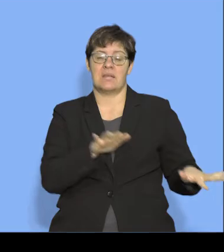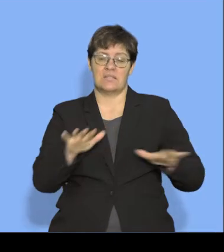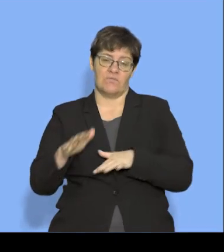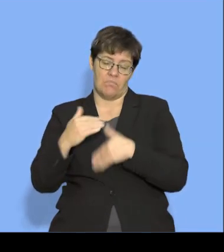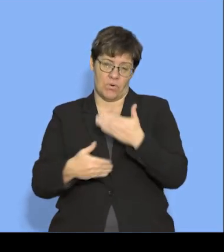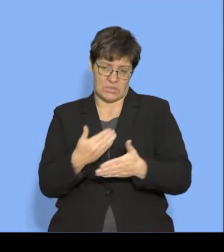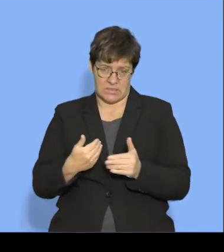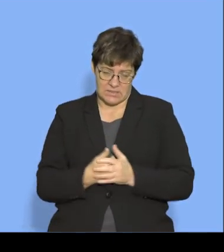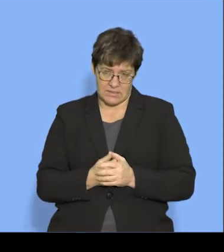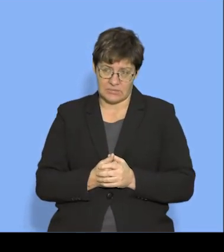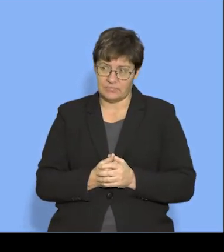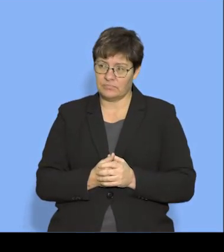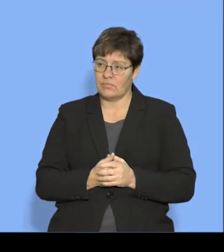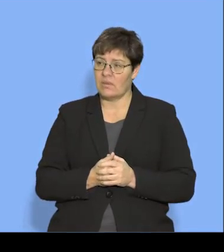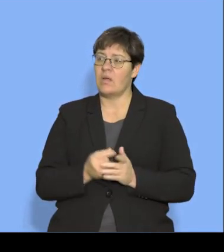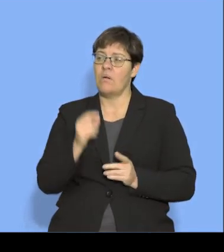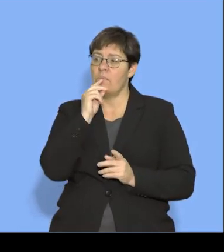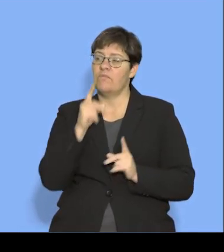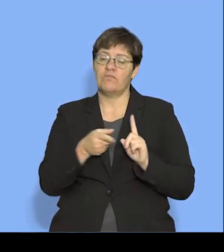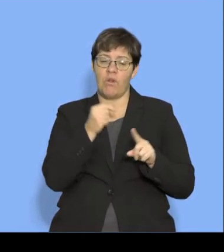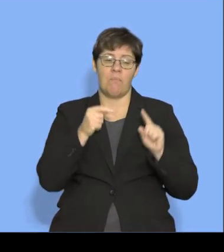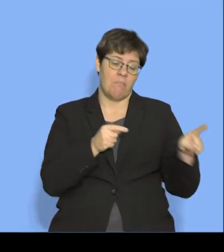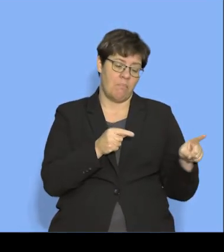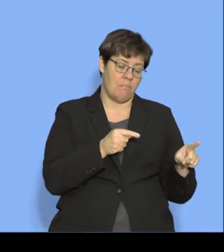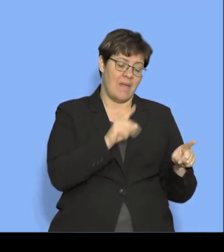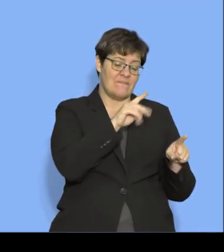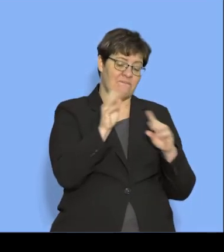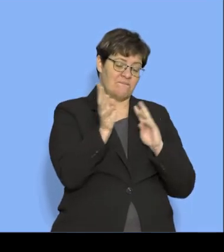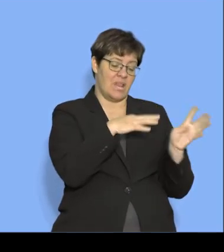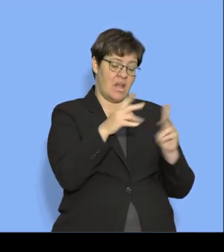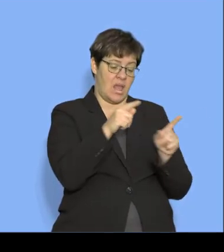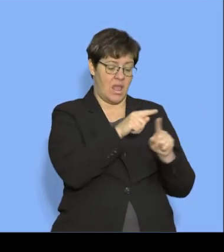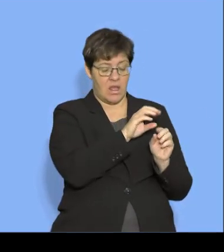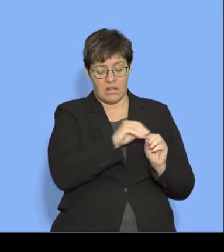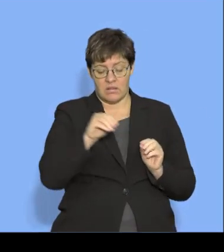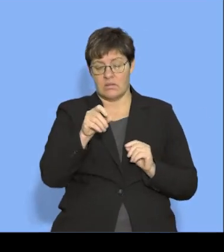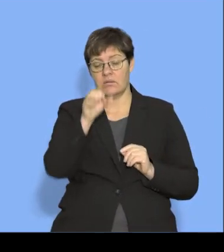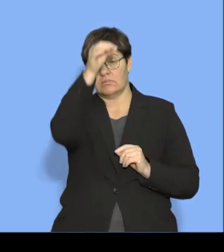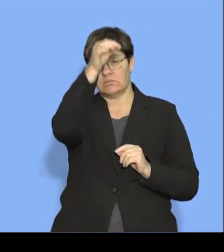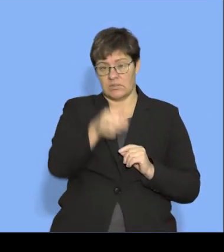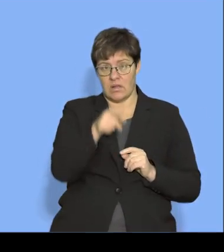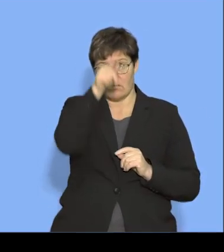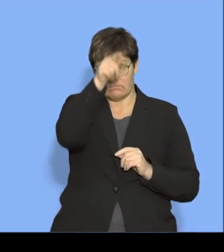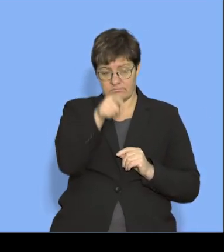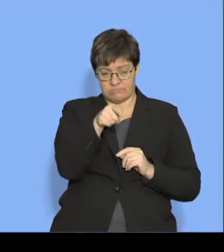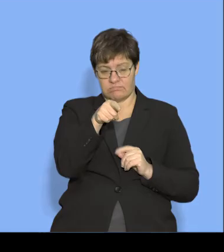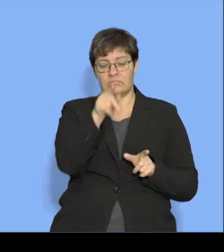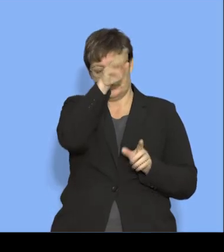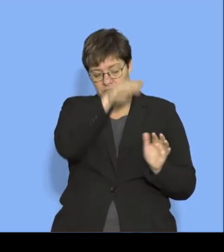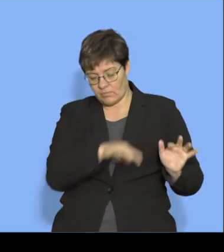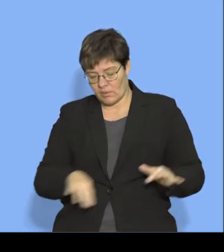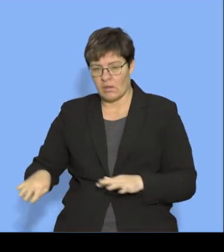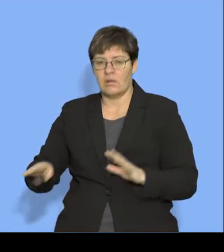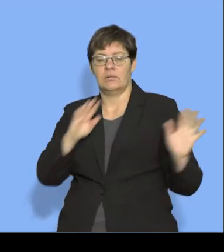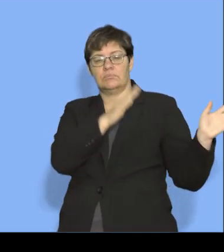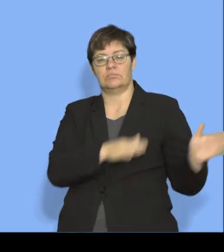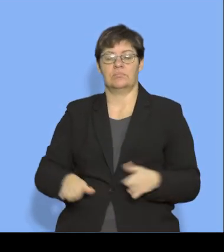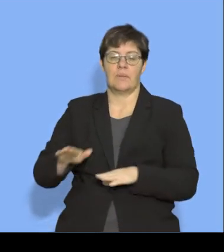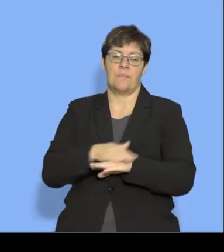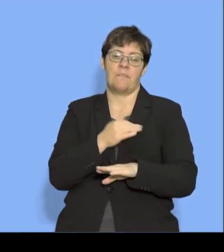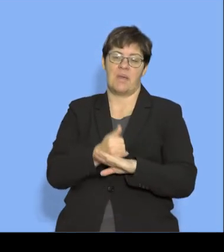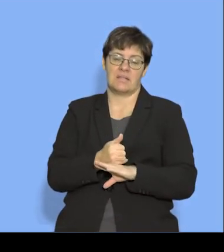process, meaning that it now then moves from the villi, the space in the lumen, into the central lacteal passively based